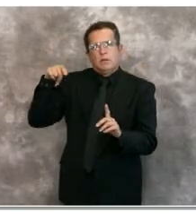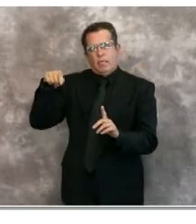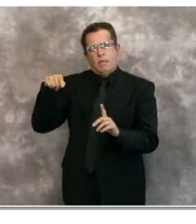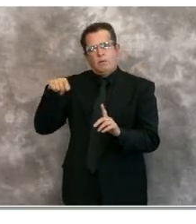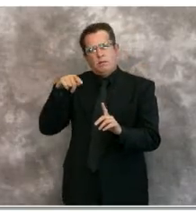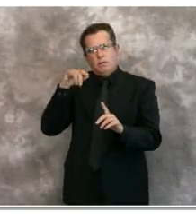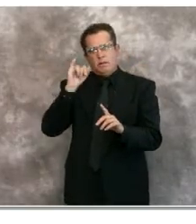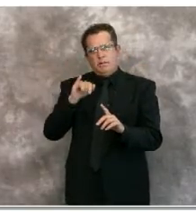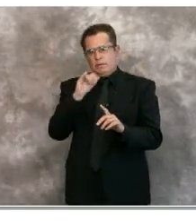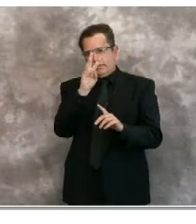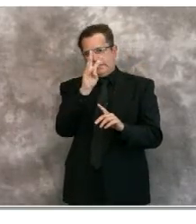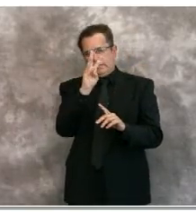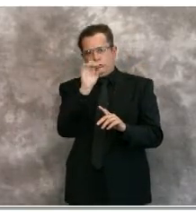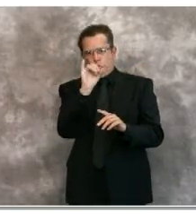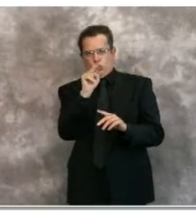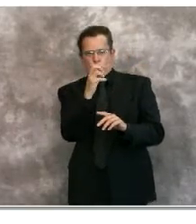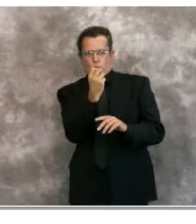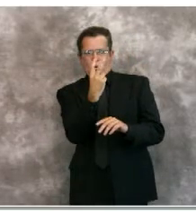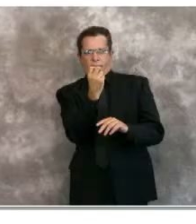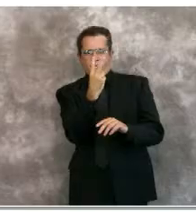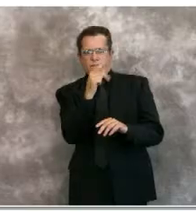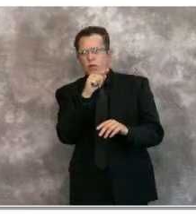about 6/12 through